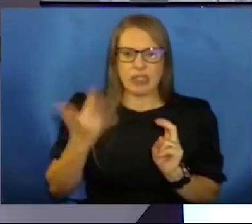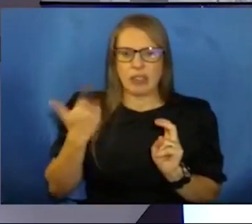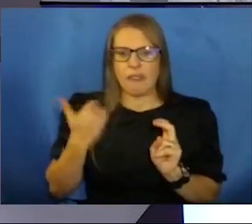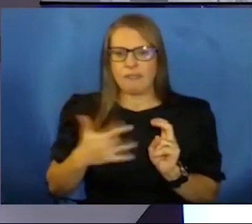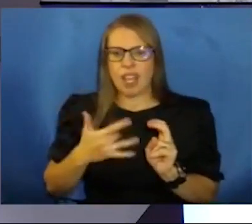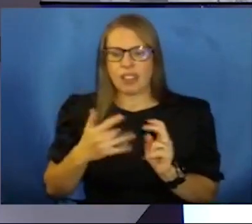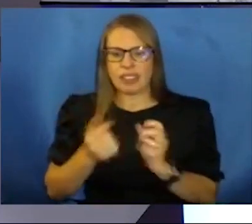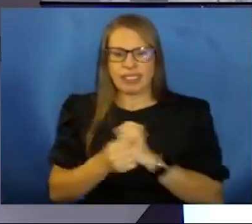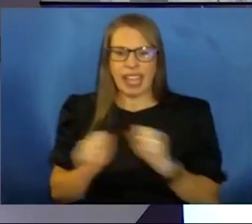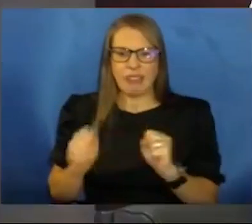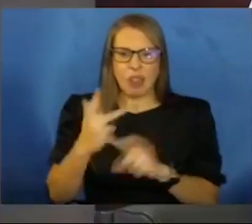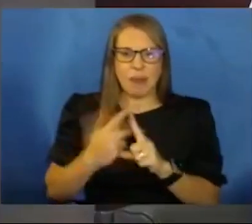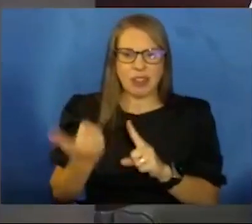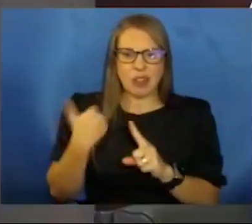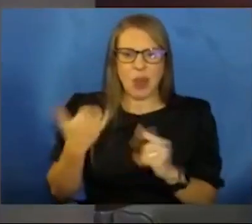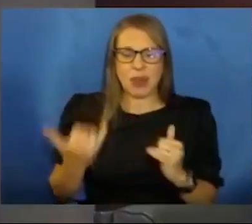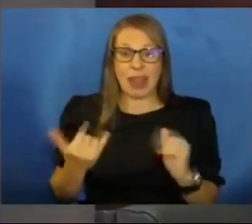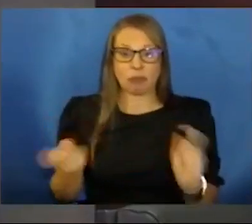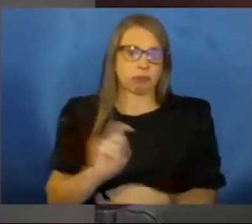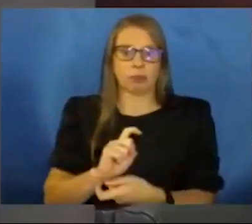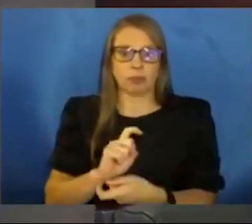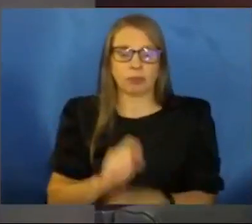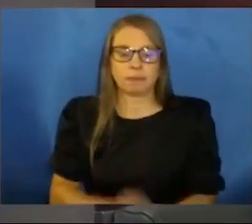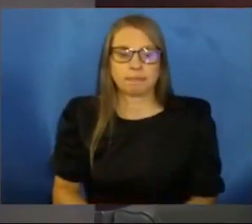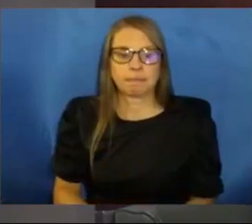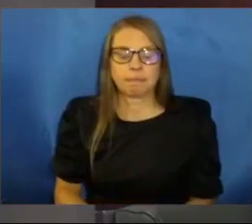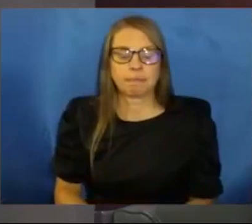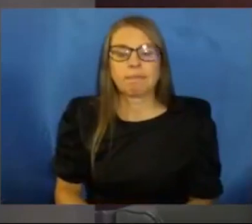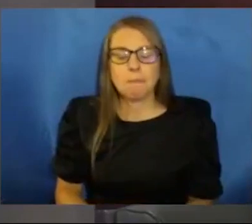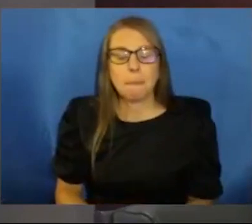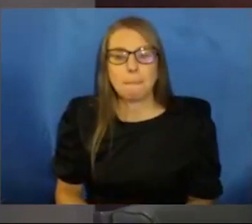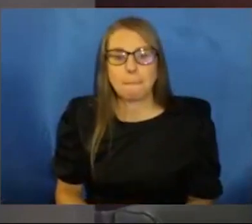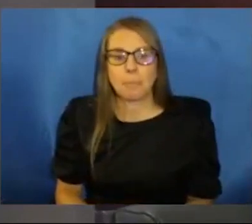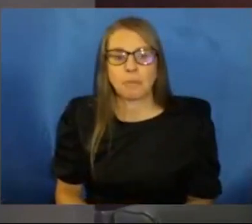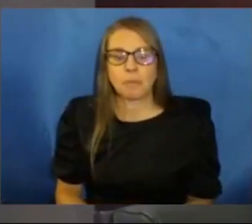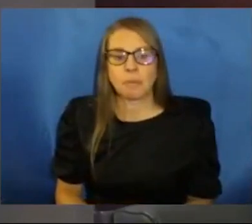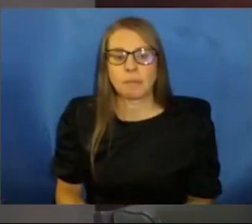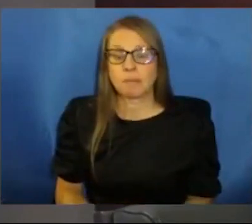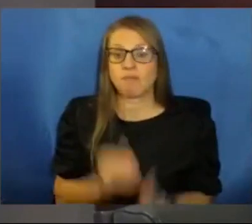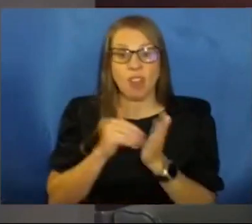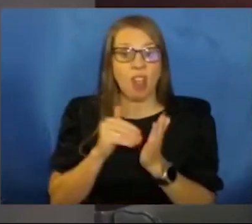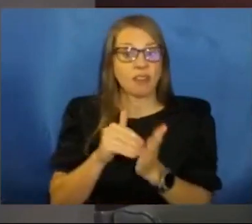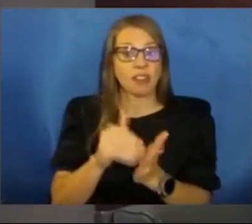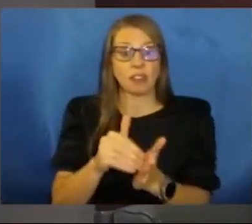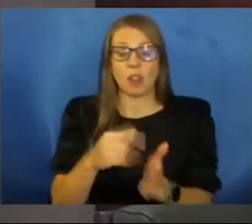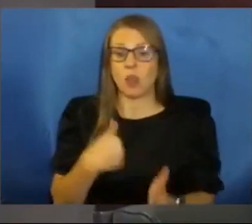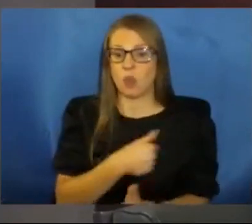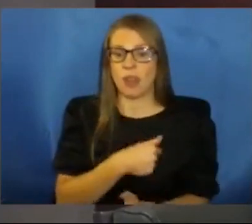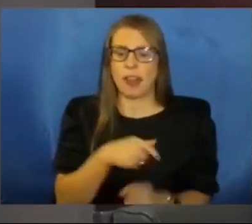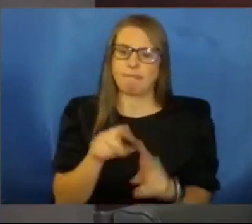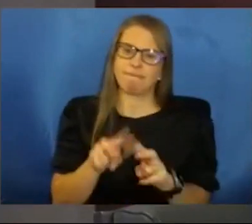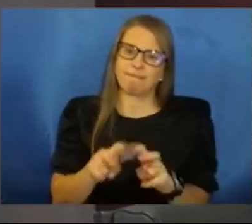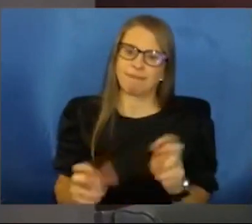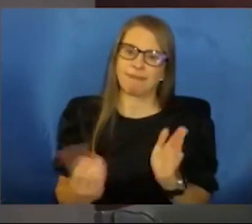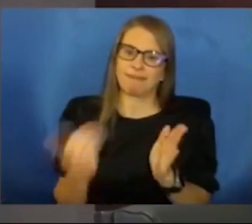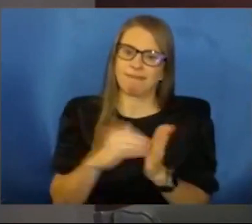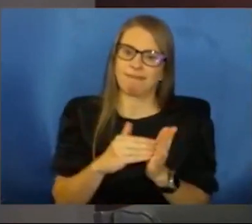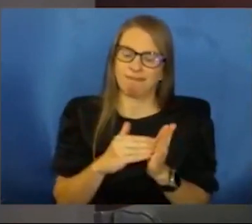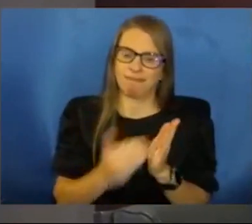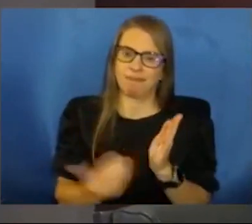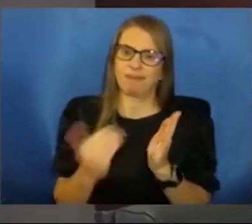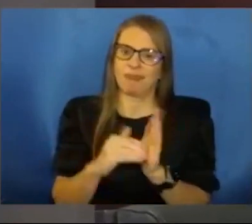safe. Mm-hmm. But my worry would go back to more to any of that close congregation, yeah. Even though it's outdoors. The volume. And don't you think people are having to kind of make those decisions?